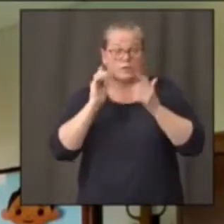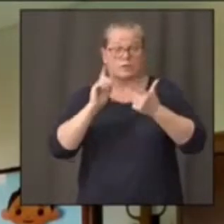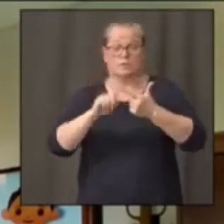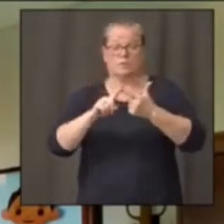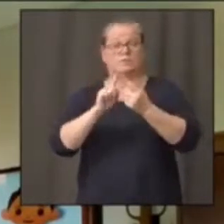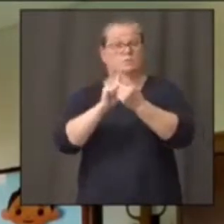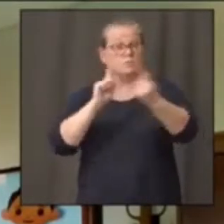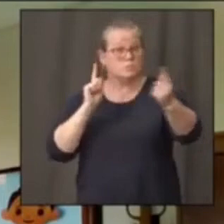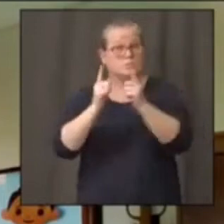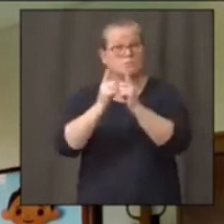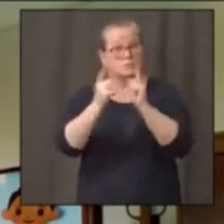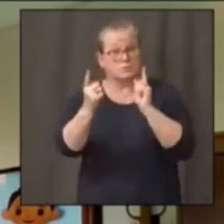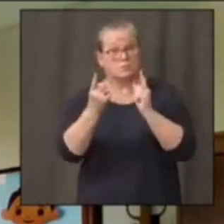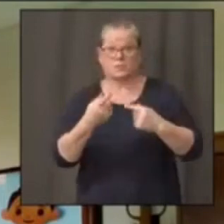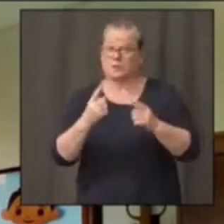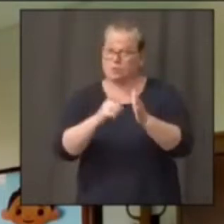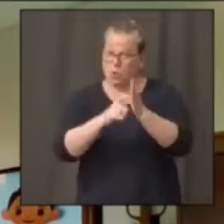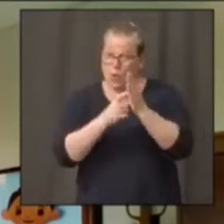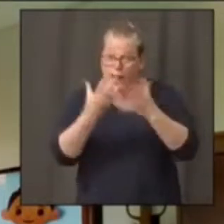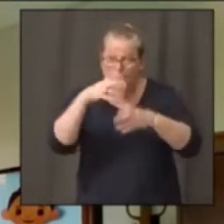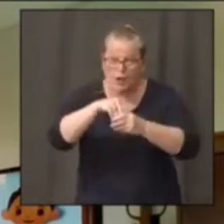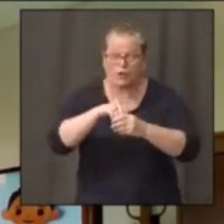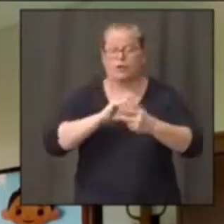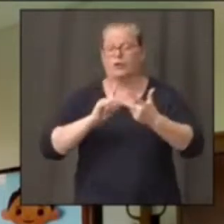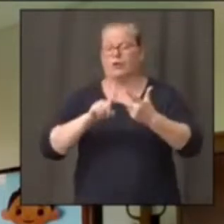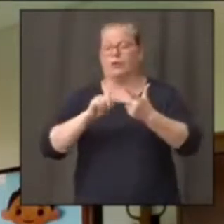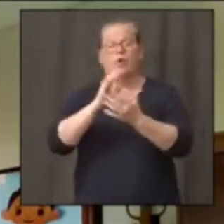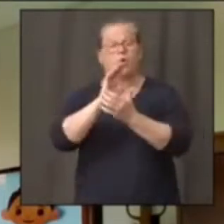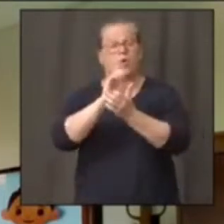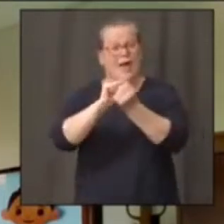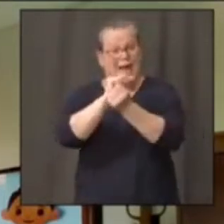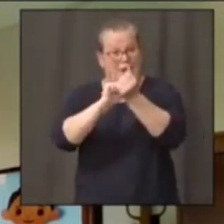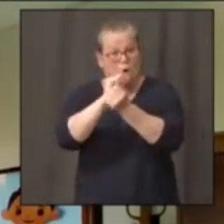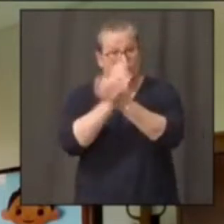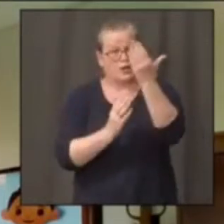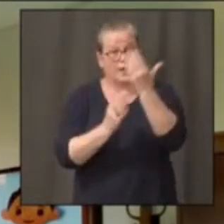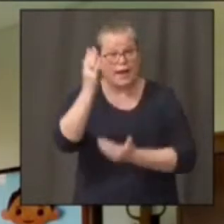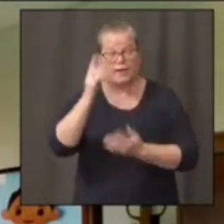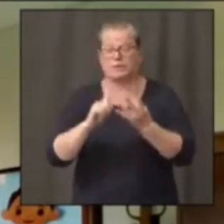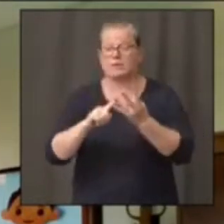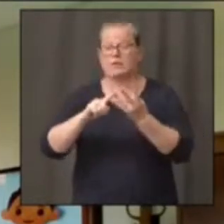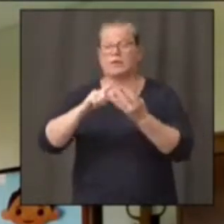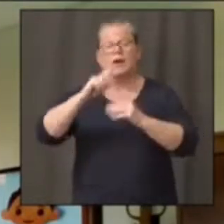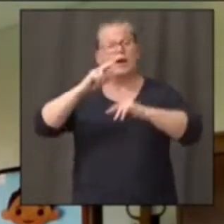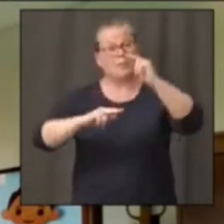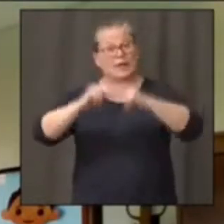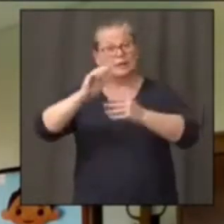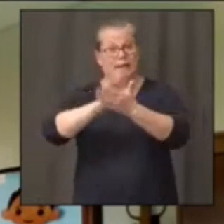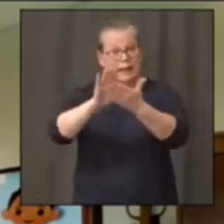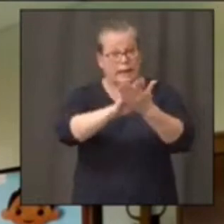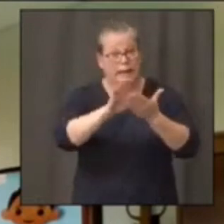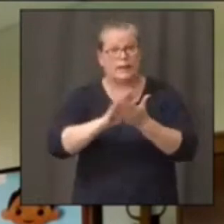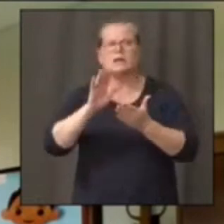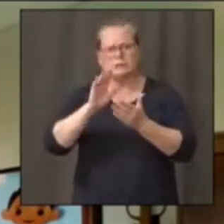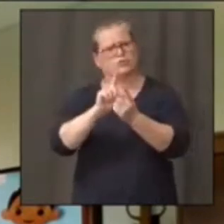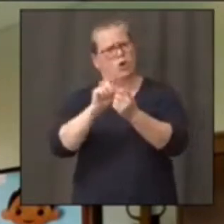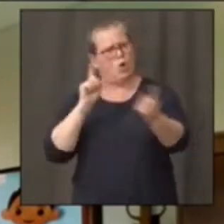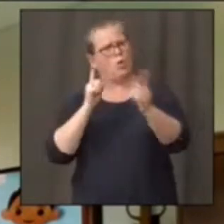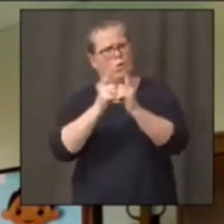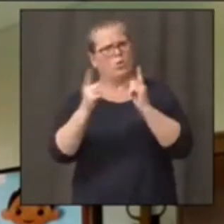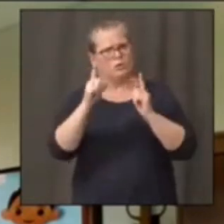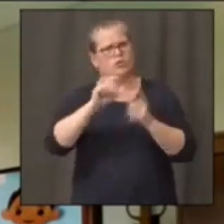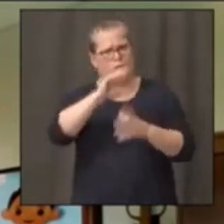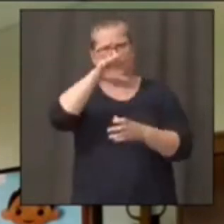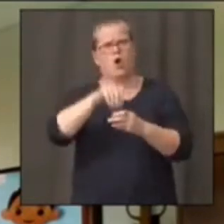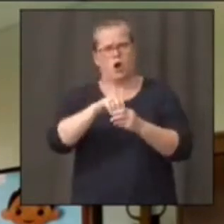hands, cleaning the spaces, intense cleaning so social distancing should be a part of the plan in every